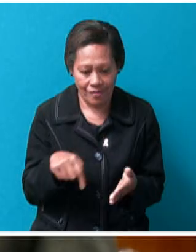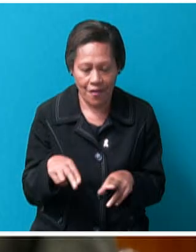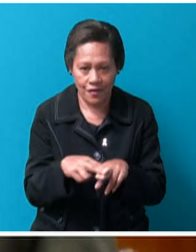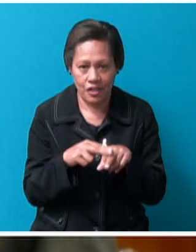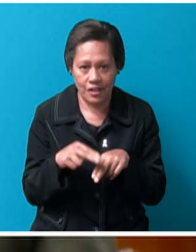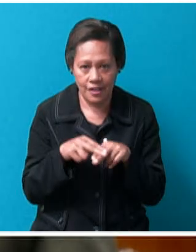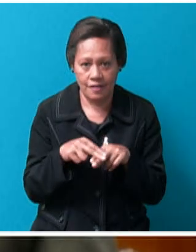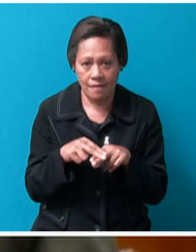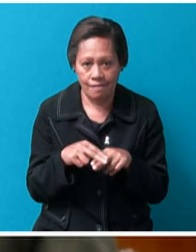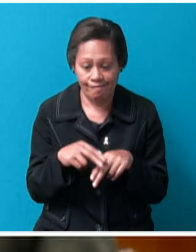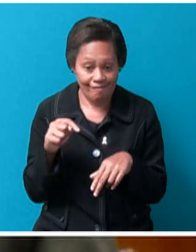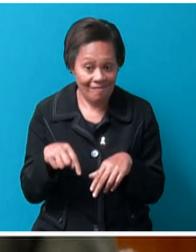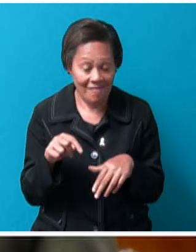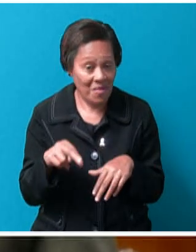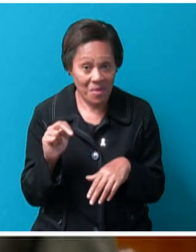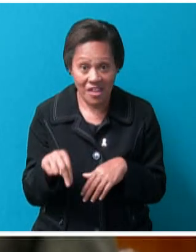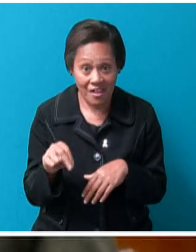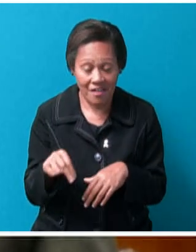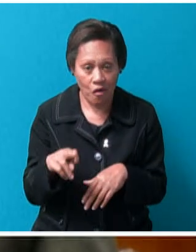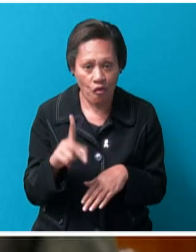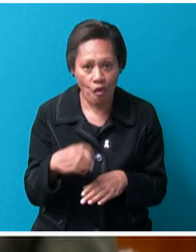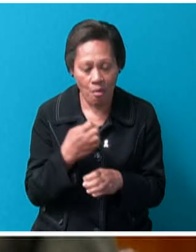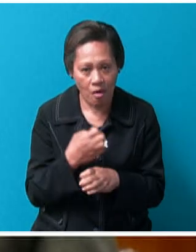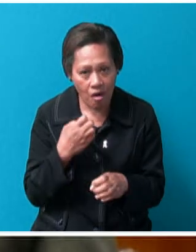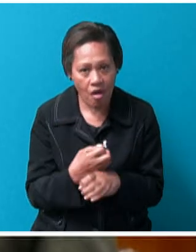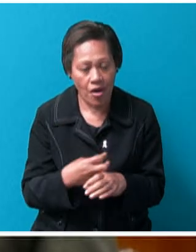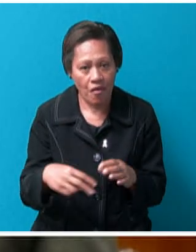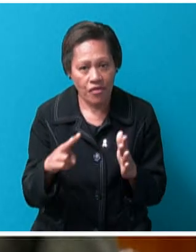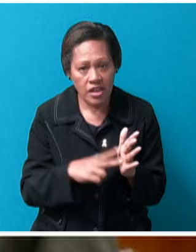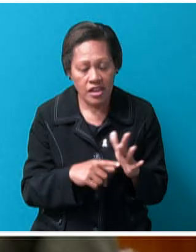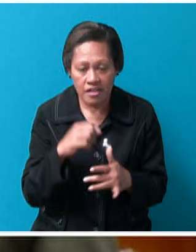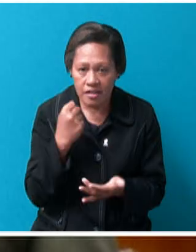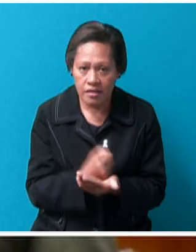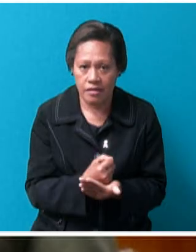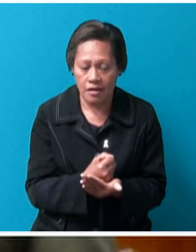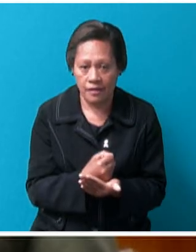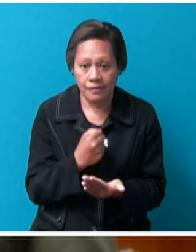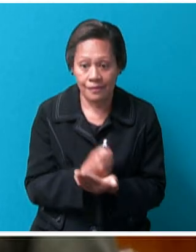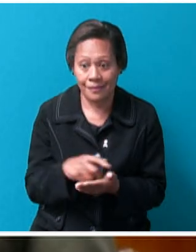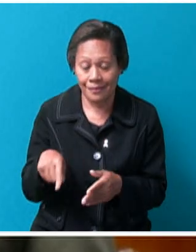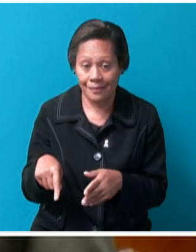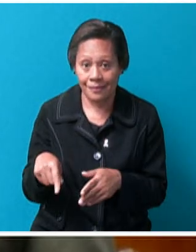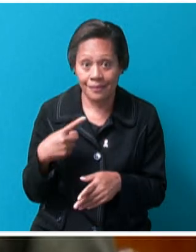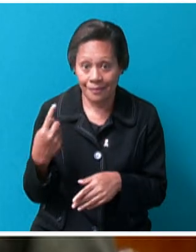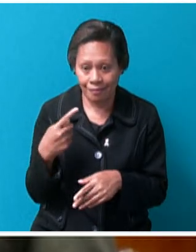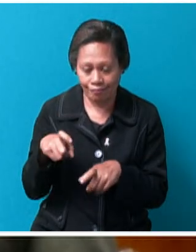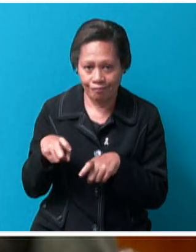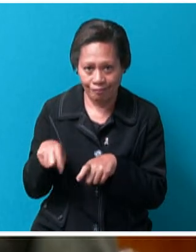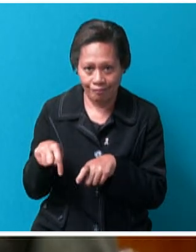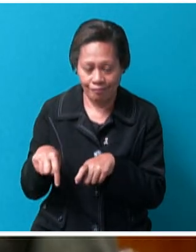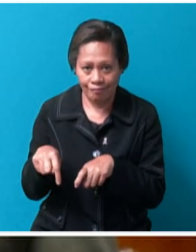This is a requirement for employment, visa, residency applications, study abroad, to name a few.